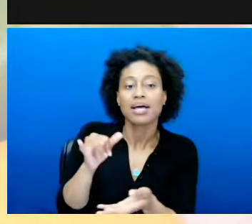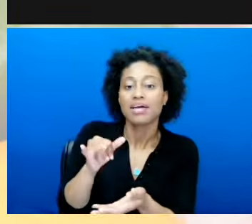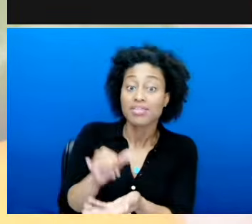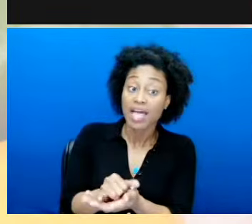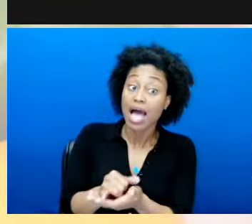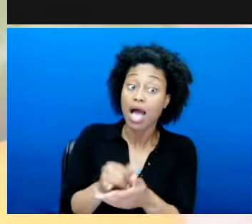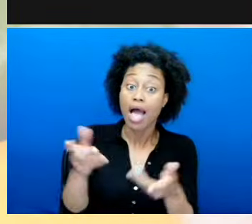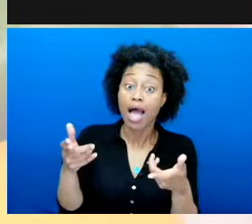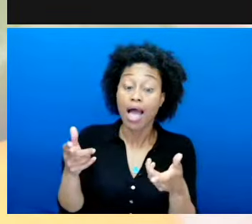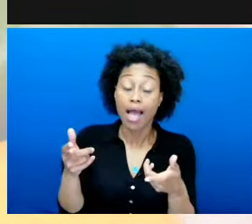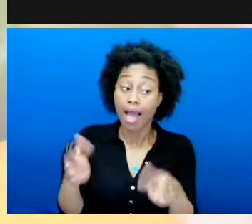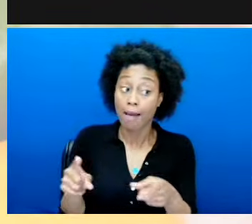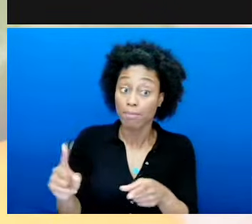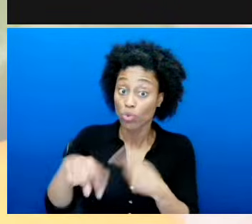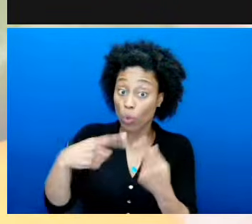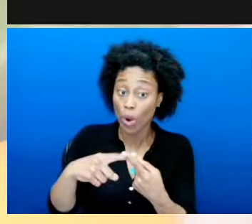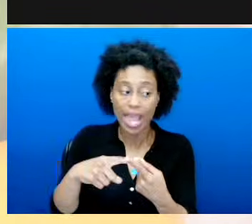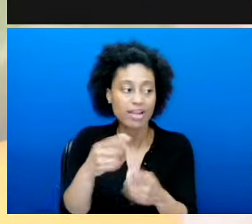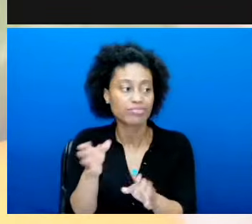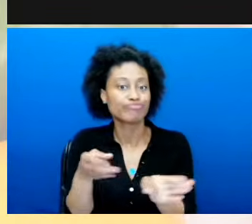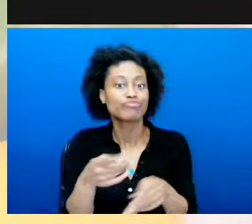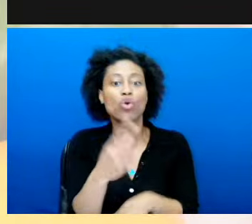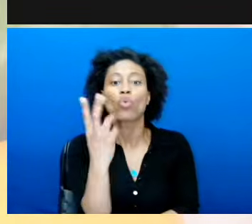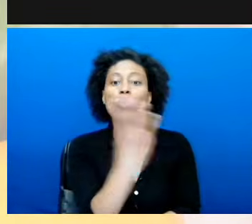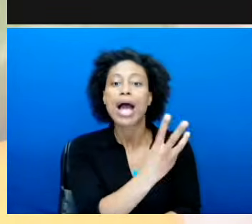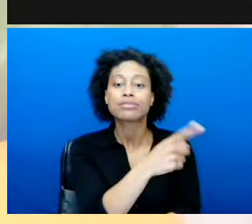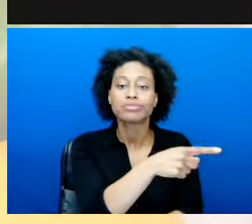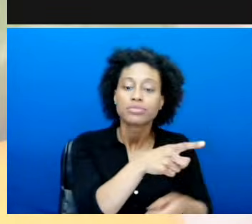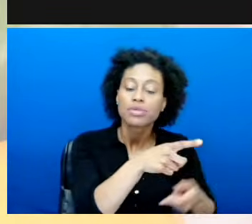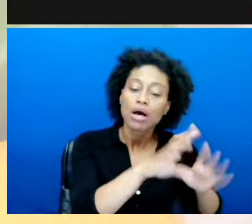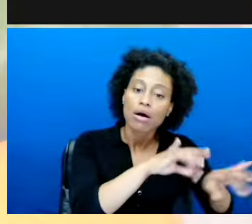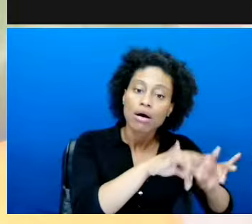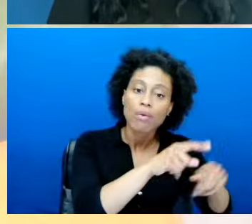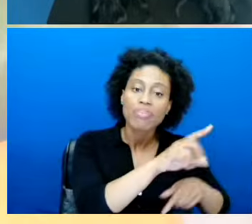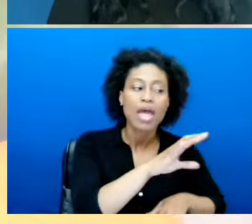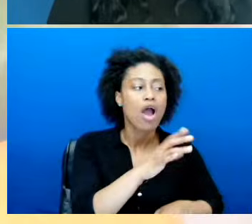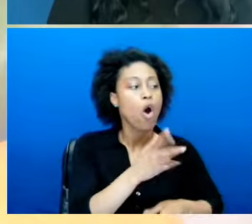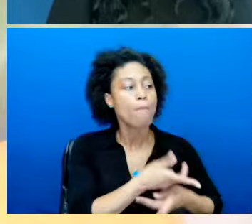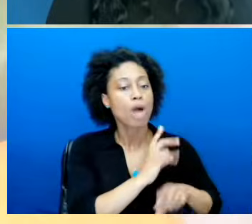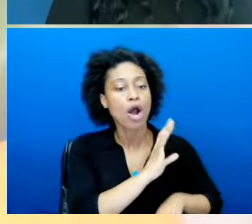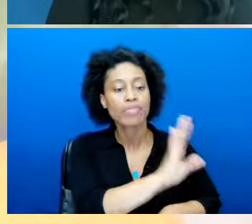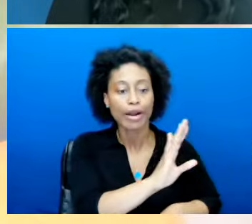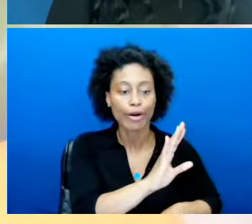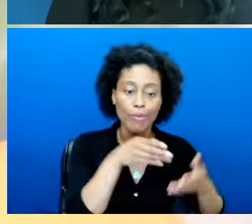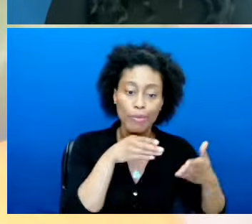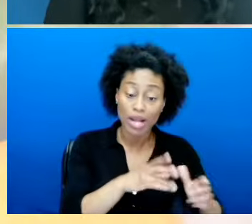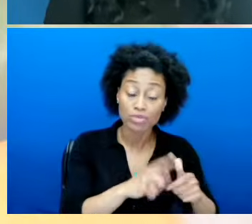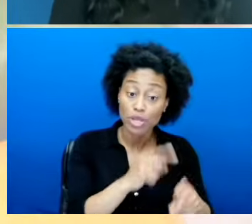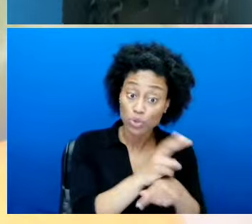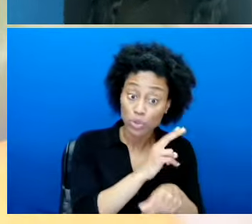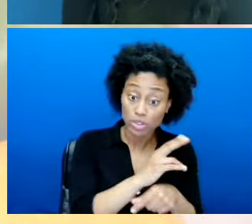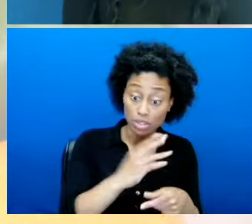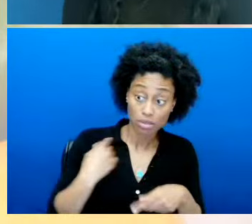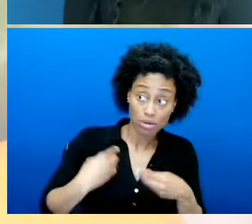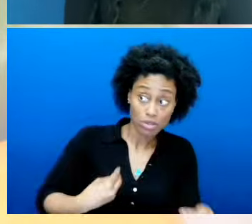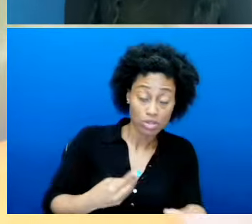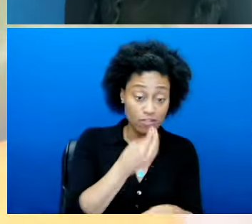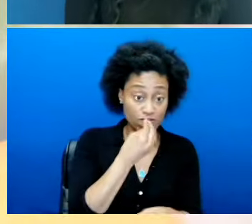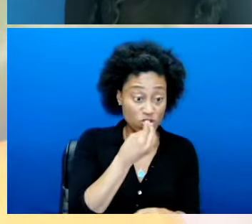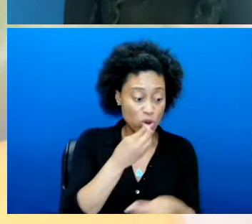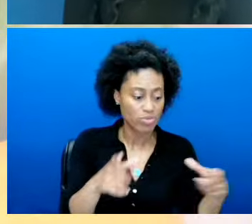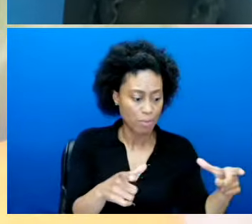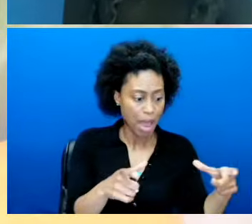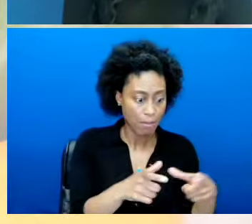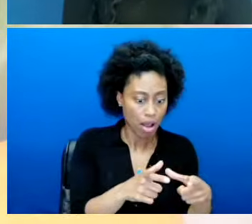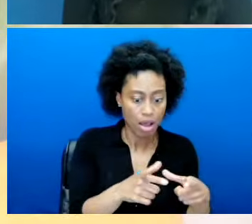to adopt Western diets, even if they're still using or eating their traditional foods. The proportions of what's on the plate is changing.